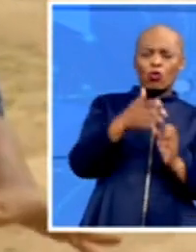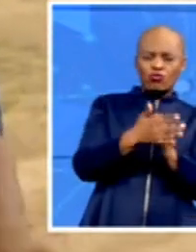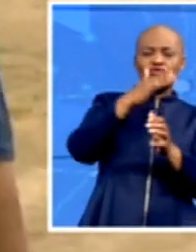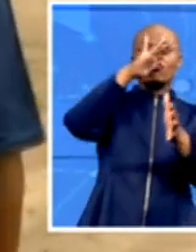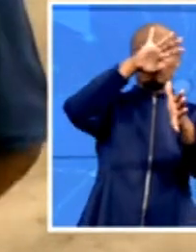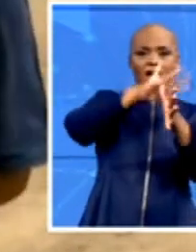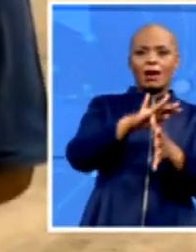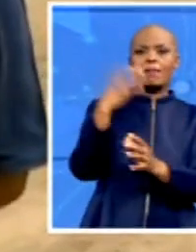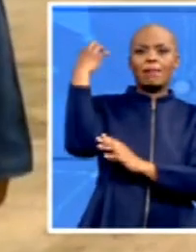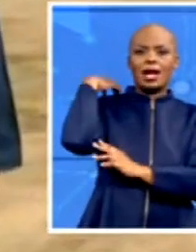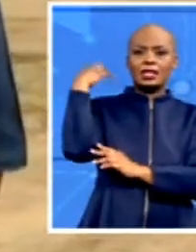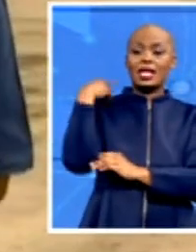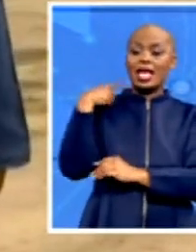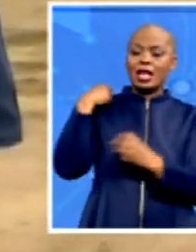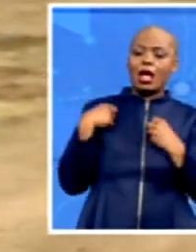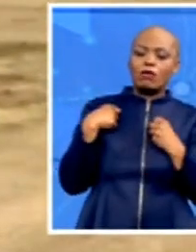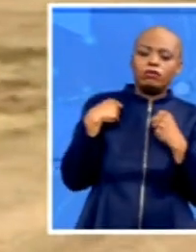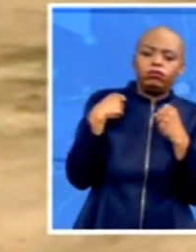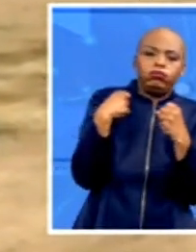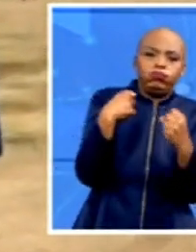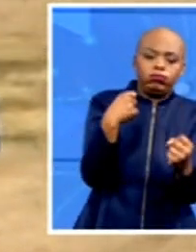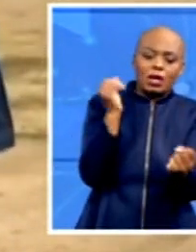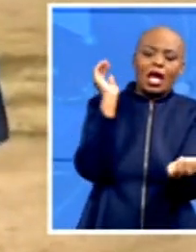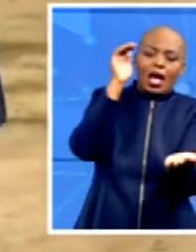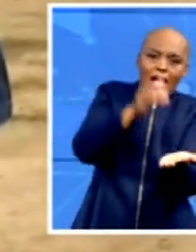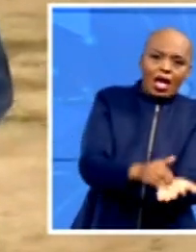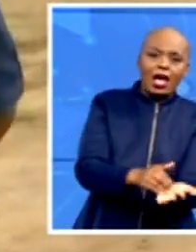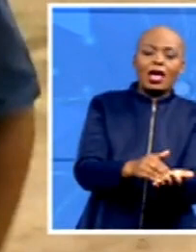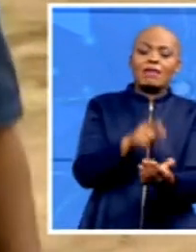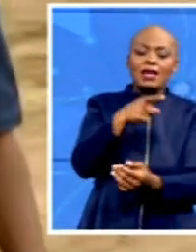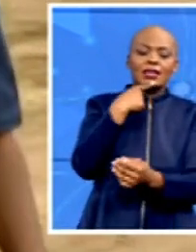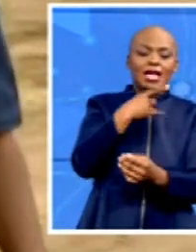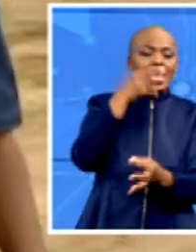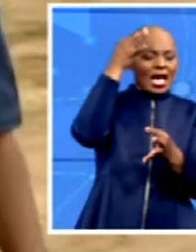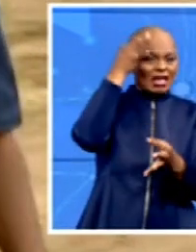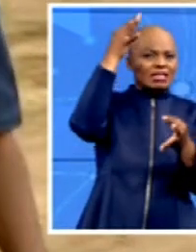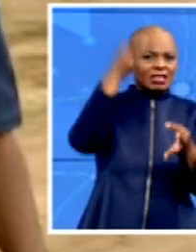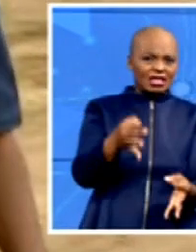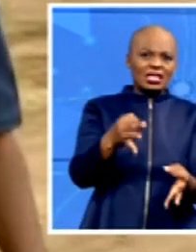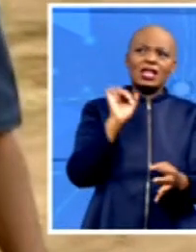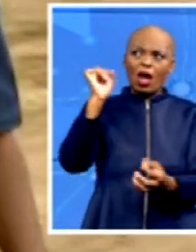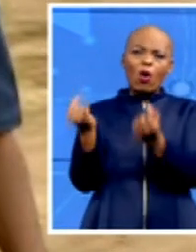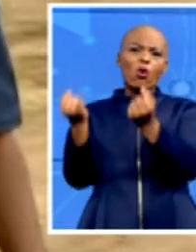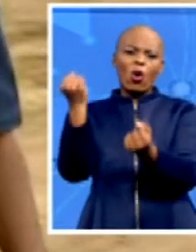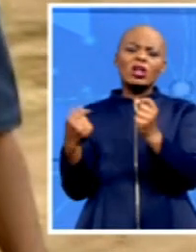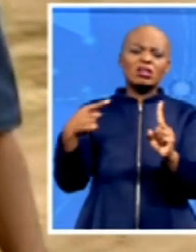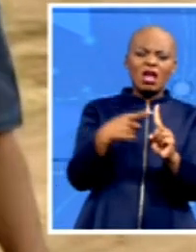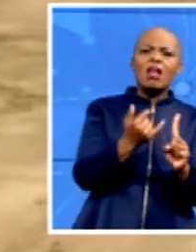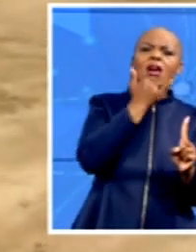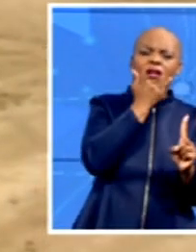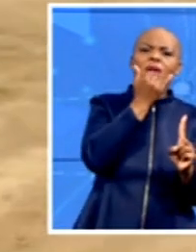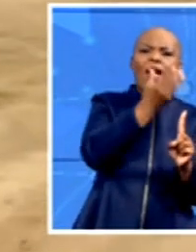was happy with the decision of the High Court, saying that, well, this application was stillborn